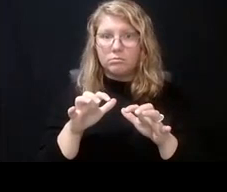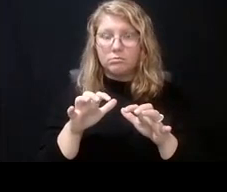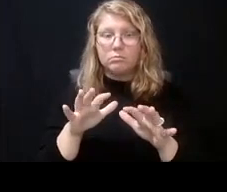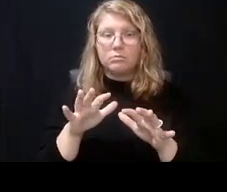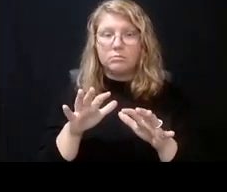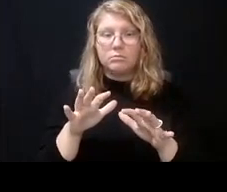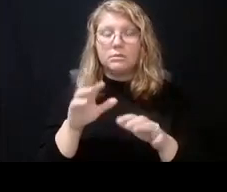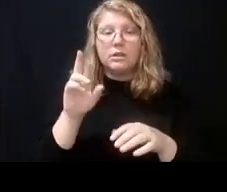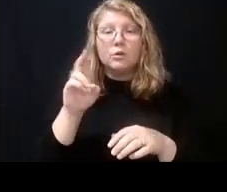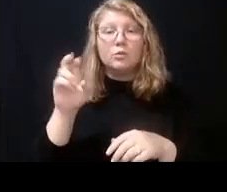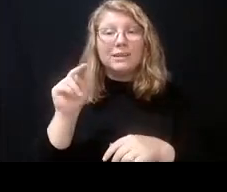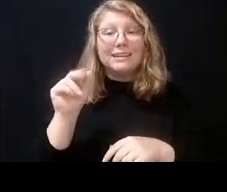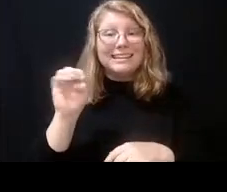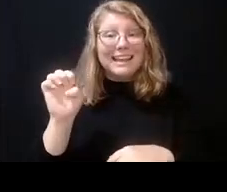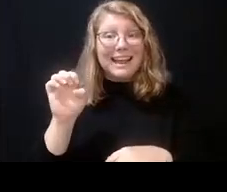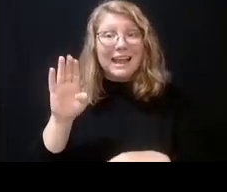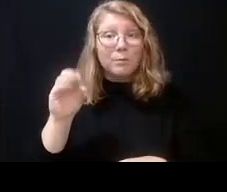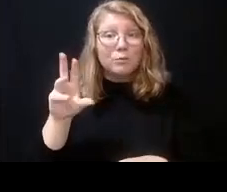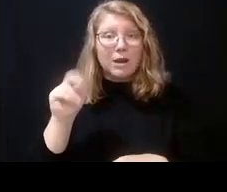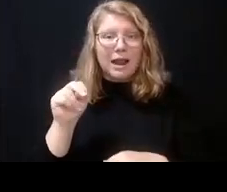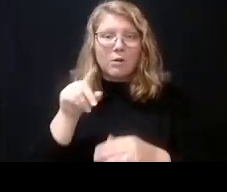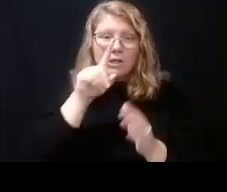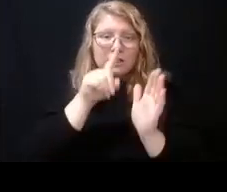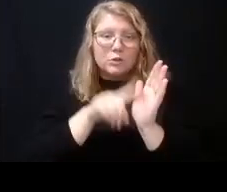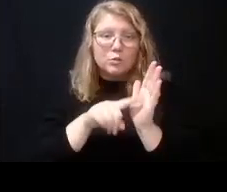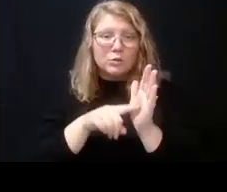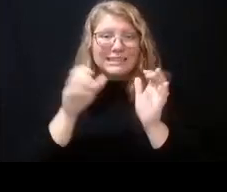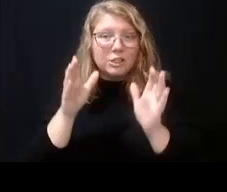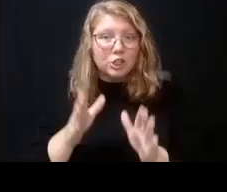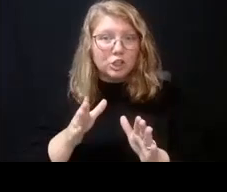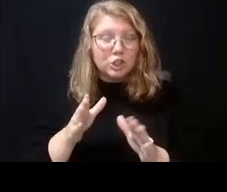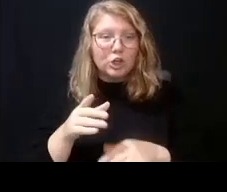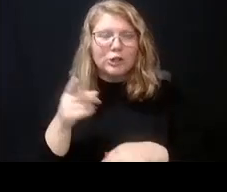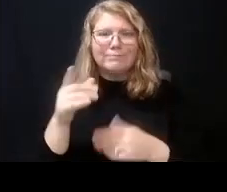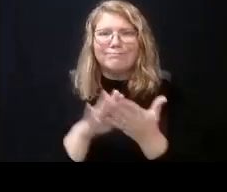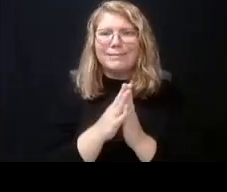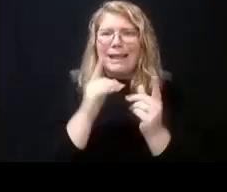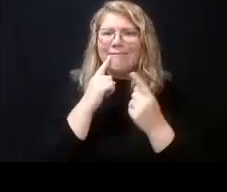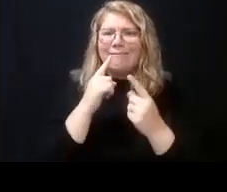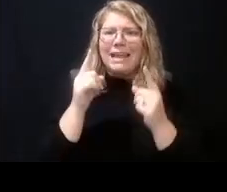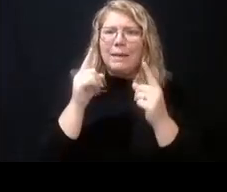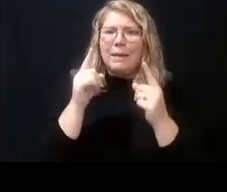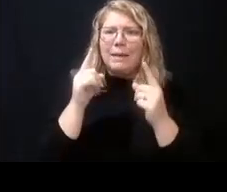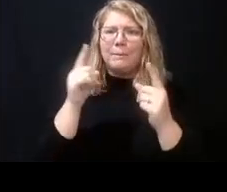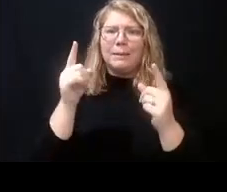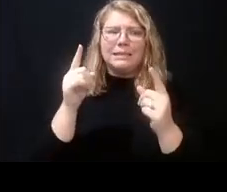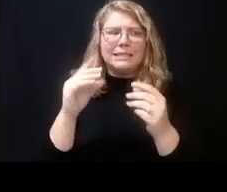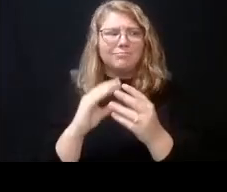a researcher, and I think, you know, became kind of famous talking about like